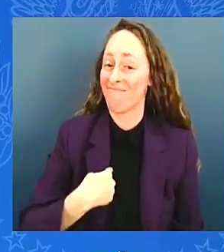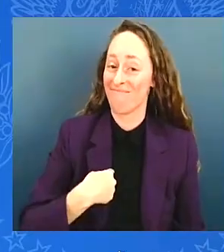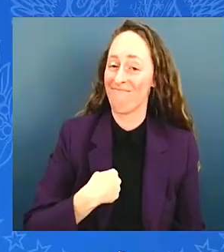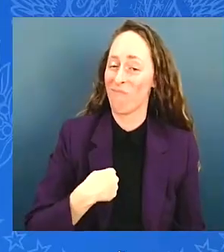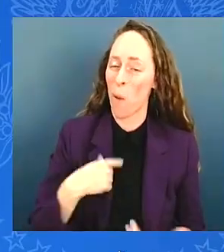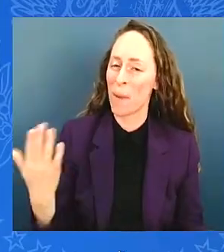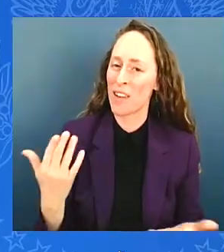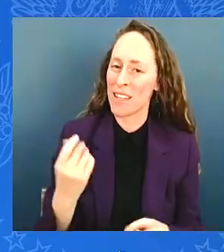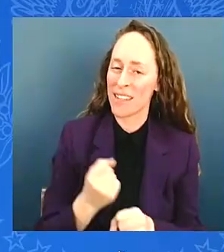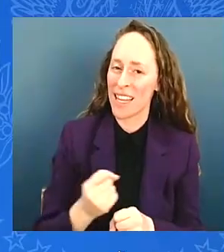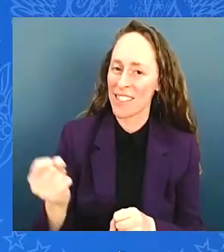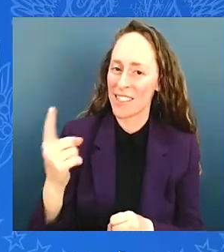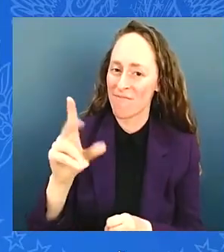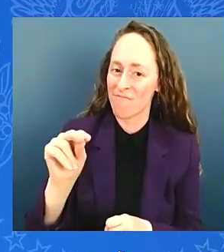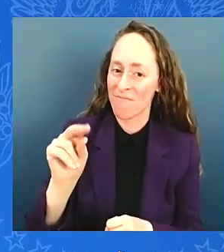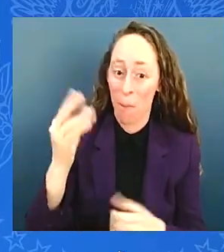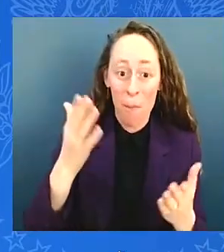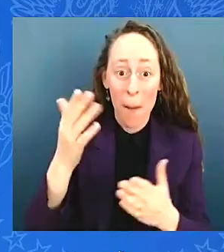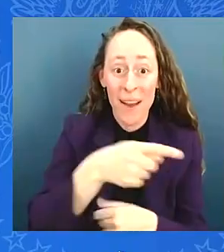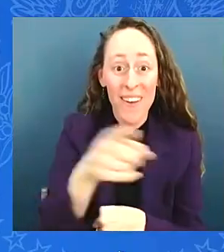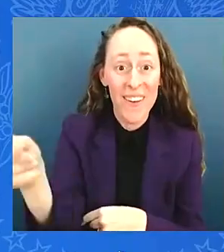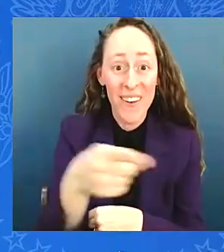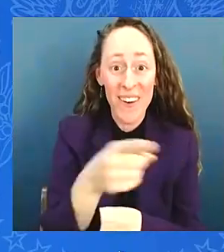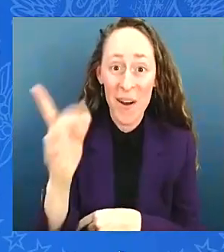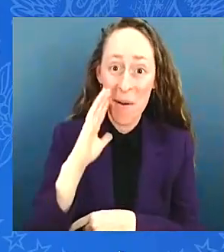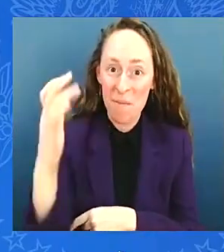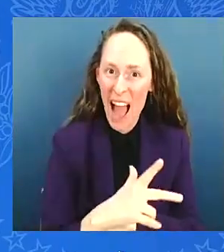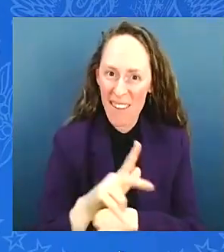These guys over here have anything to do with it. They're both trouble.